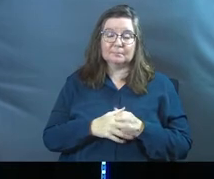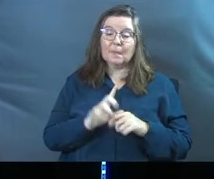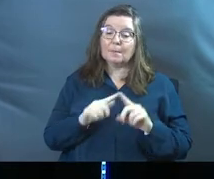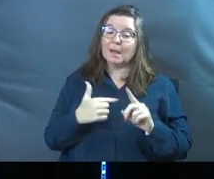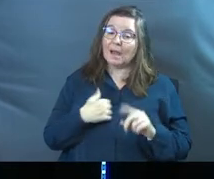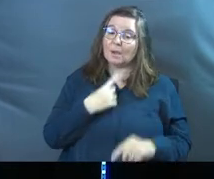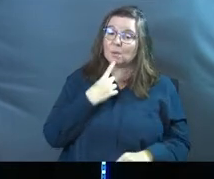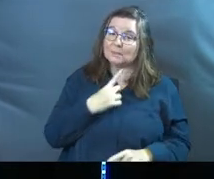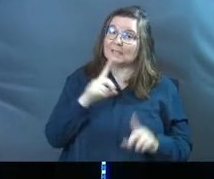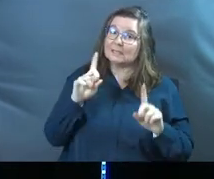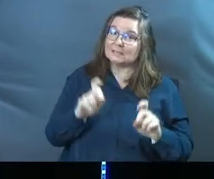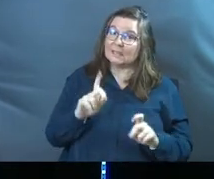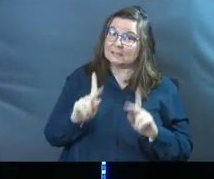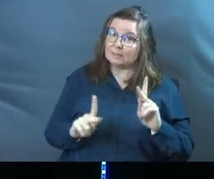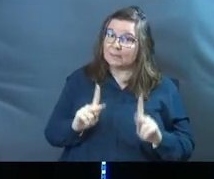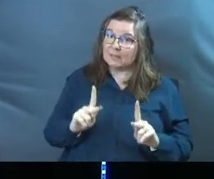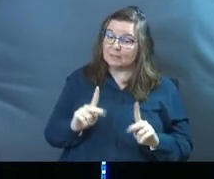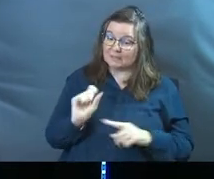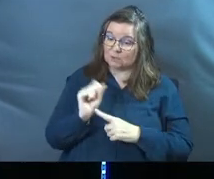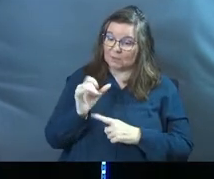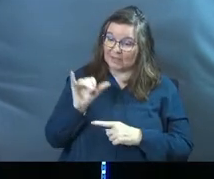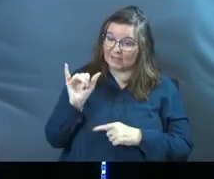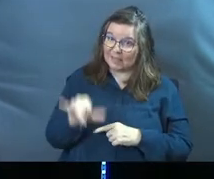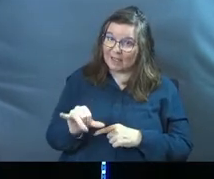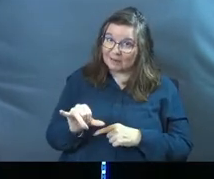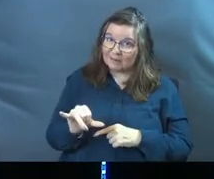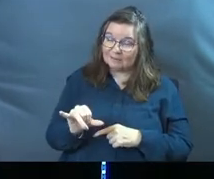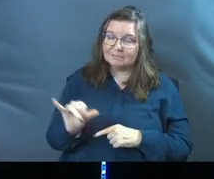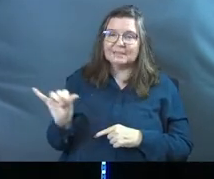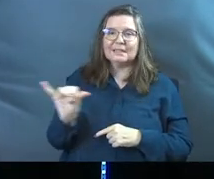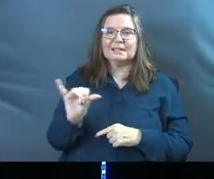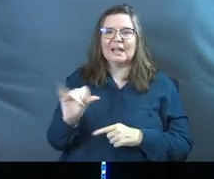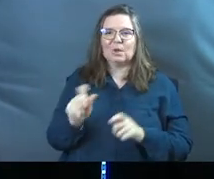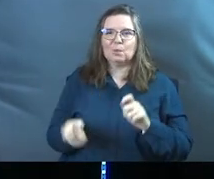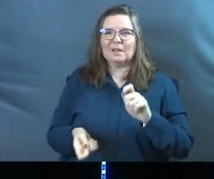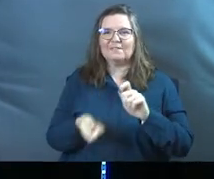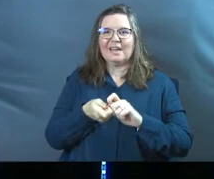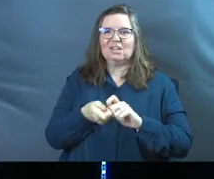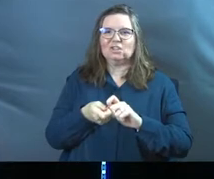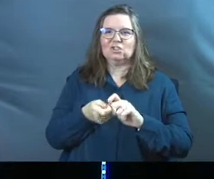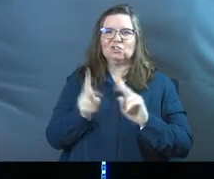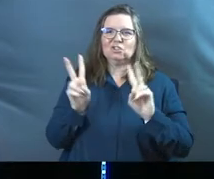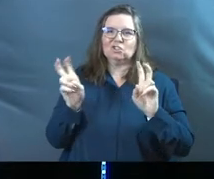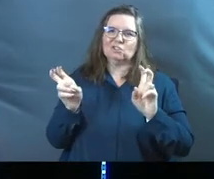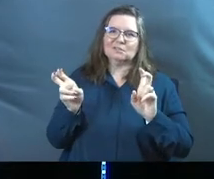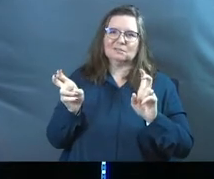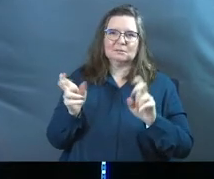But I would say testing people in a situation like that is like revenge light.